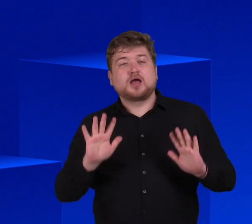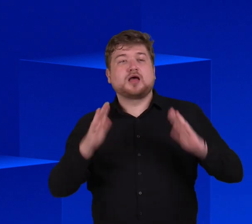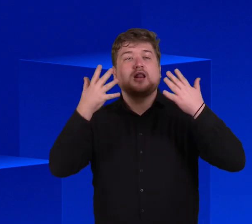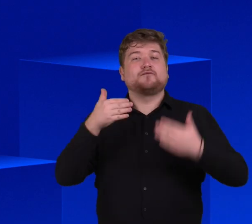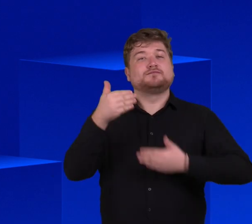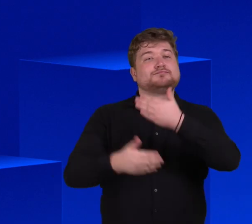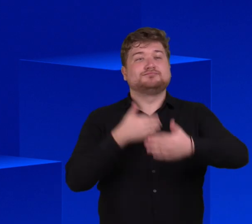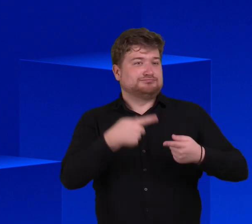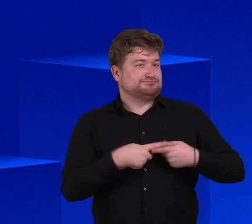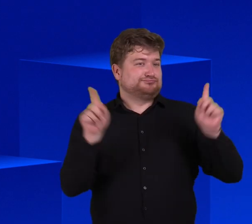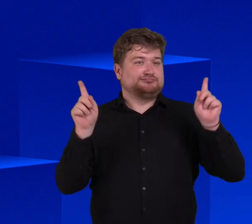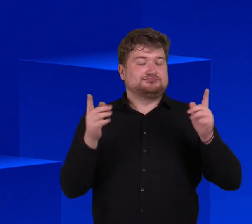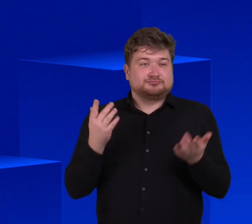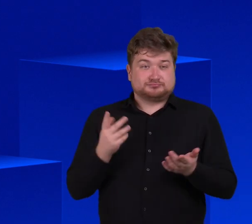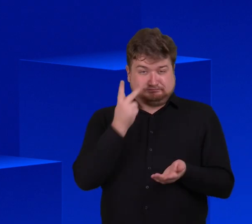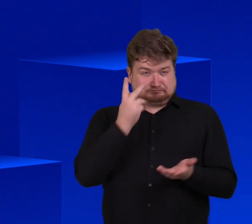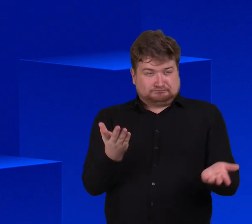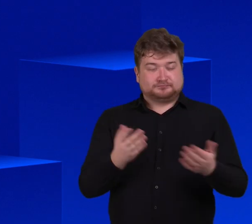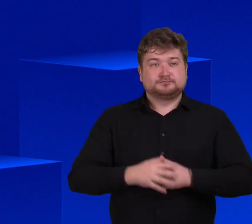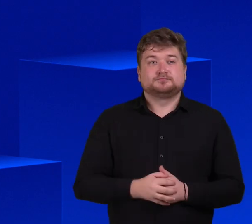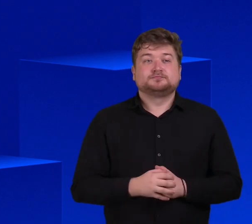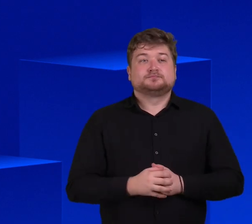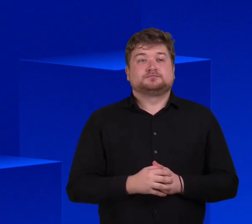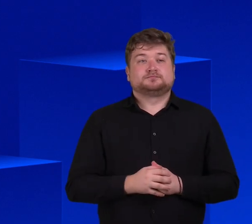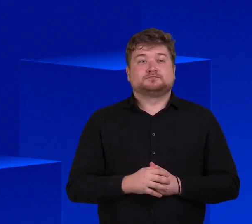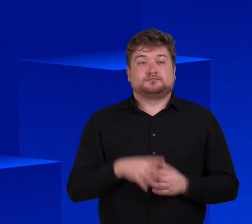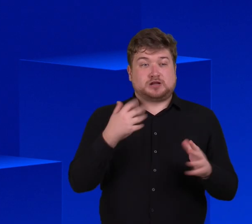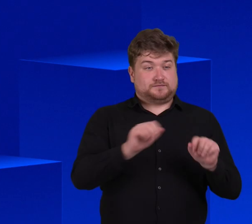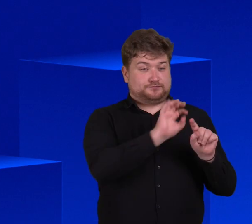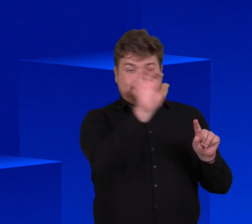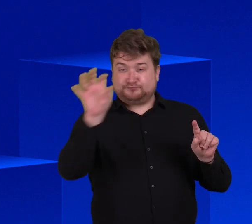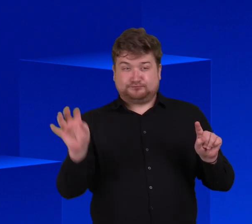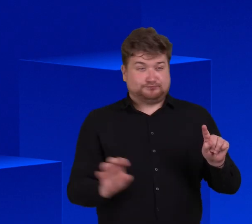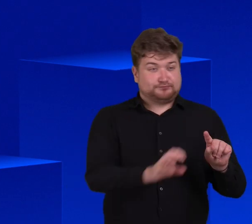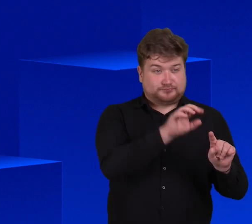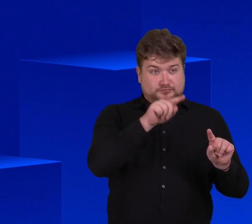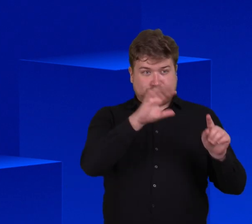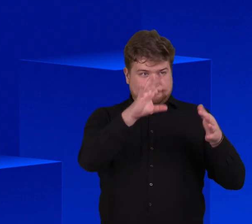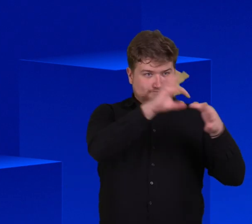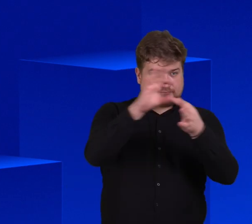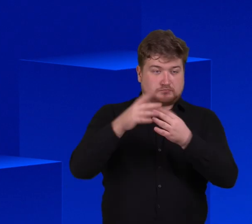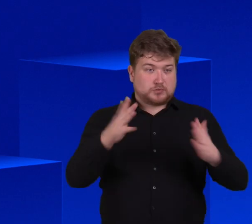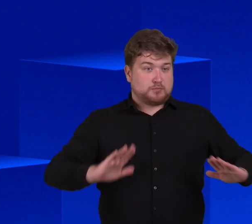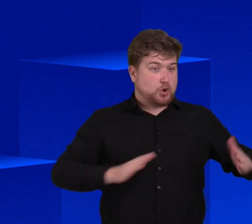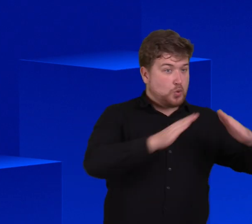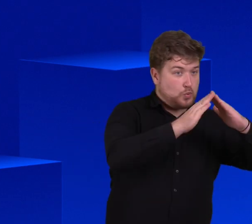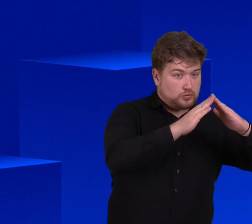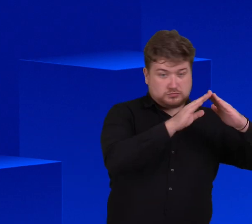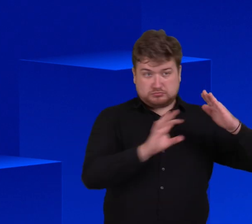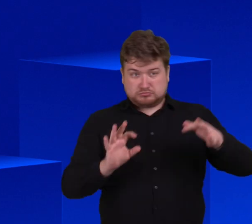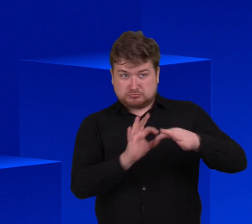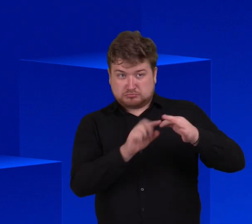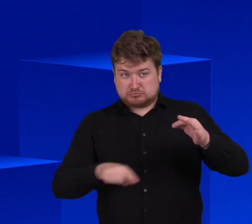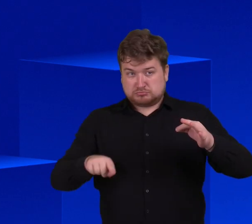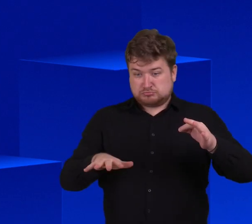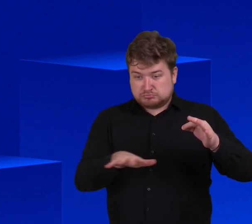that connect the mountains with the lowlands, and they still follow the functional logic because there are